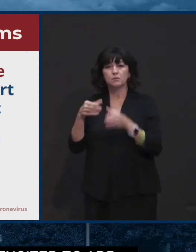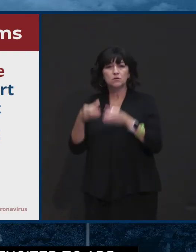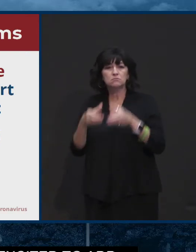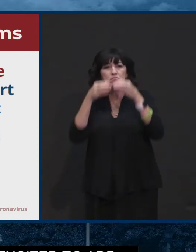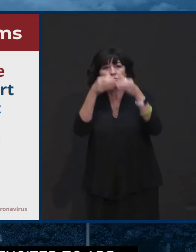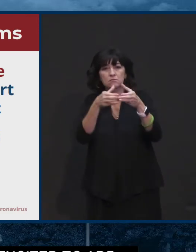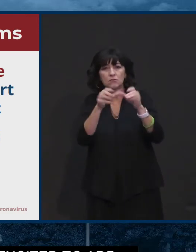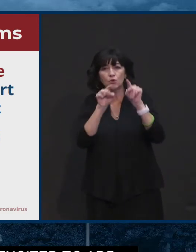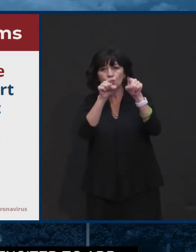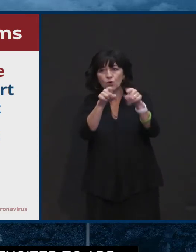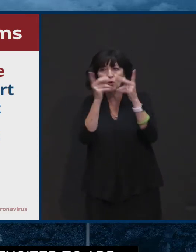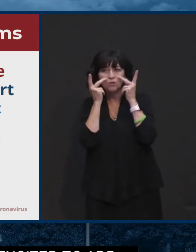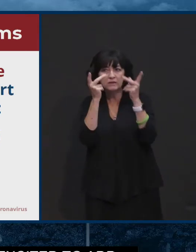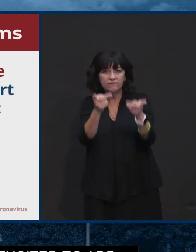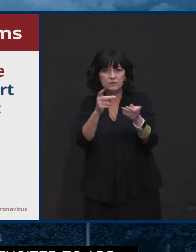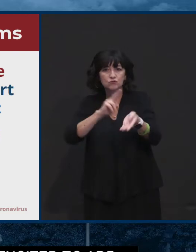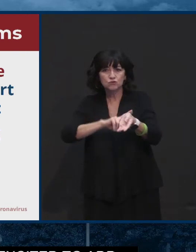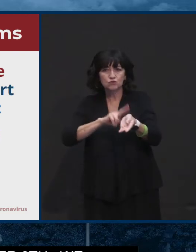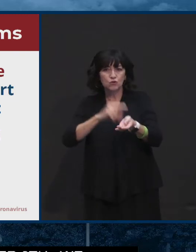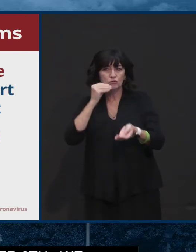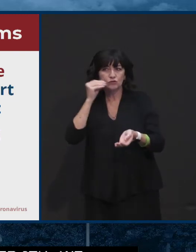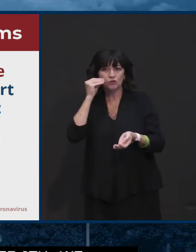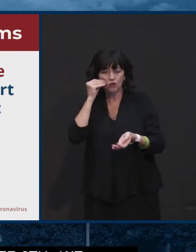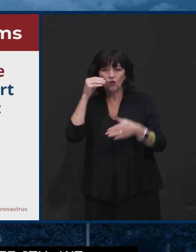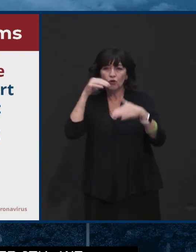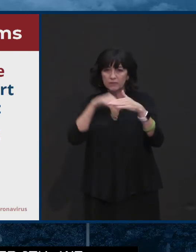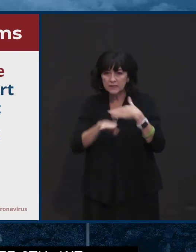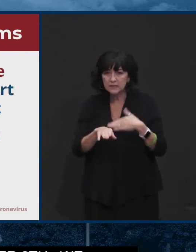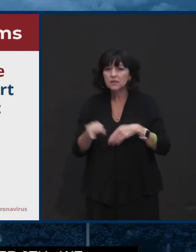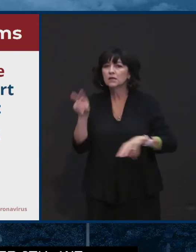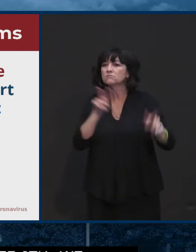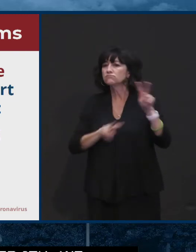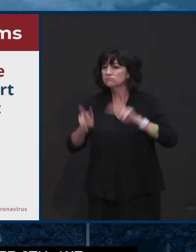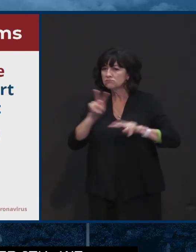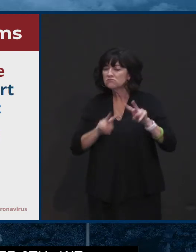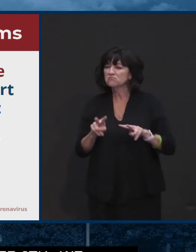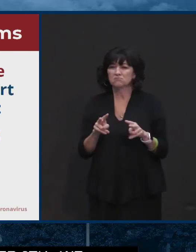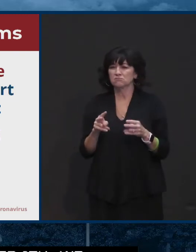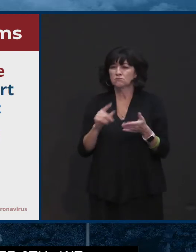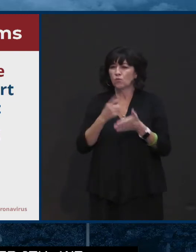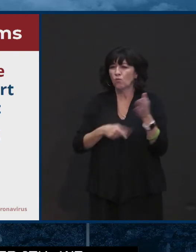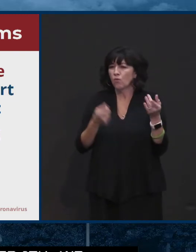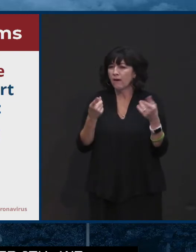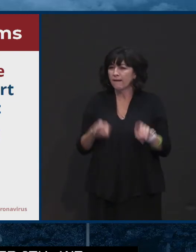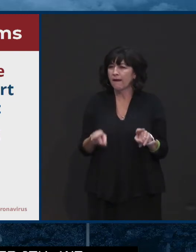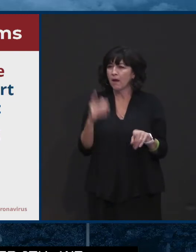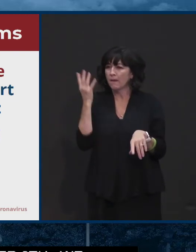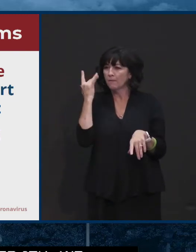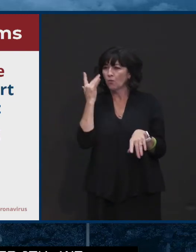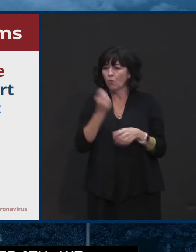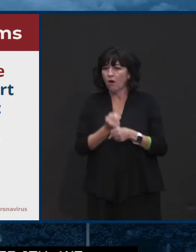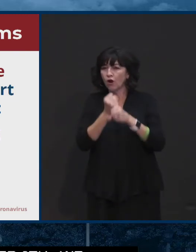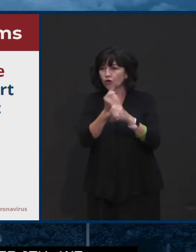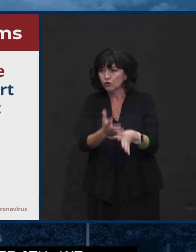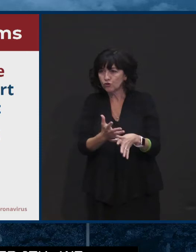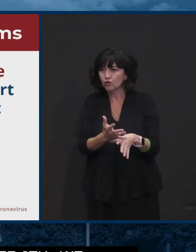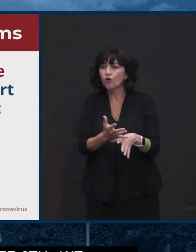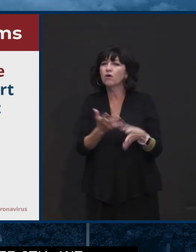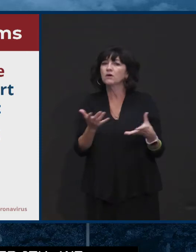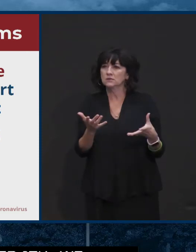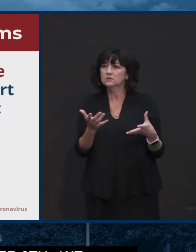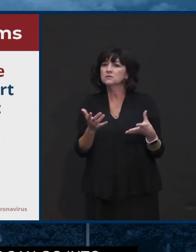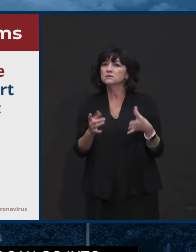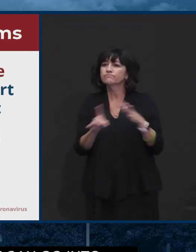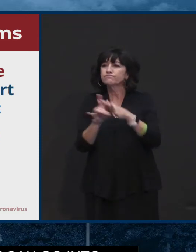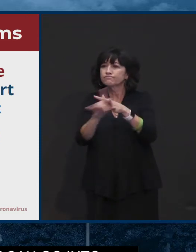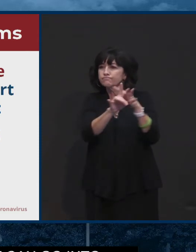having an outbreak or having challenges managing their positive cases, and provide, again, another layer of support. We know that our